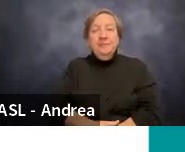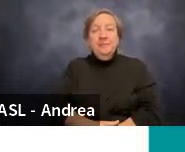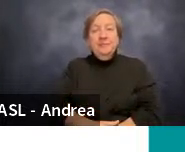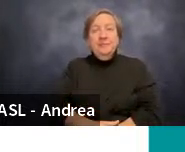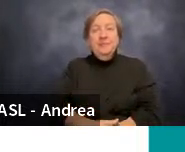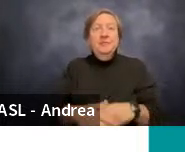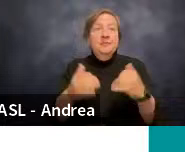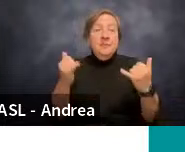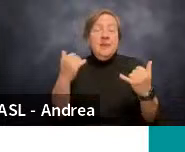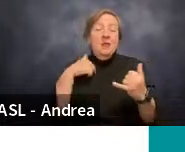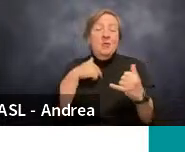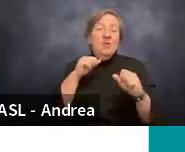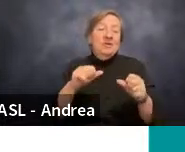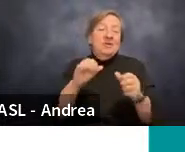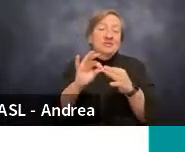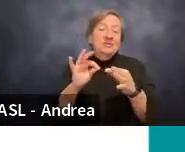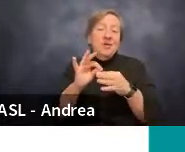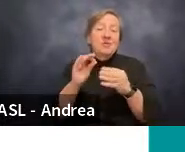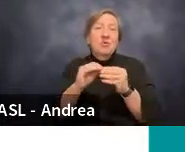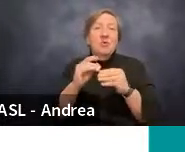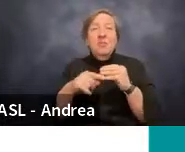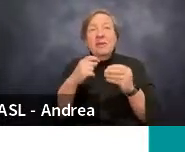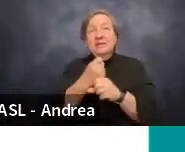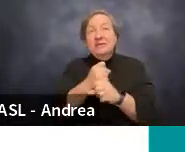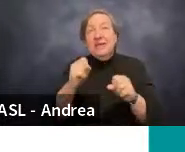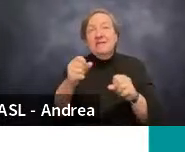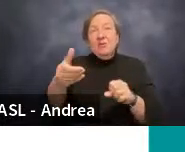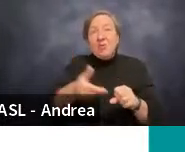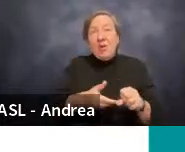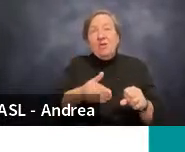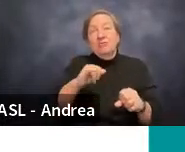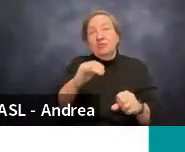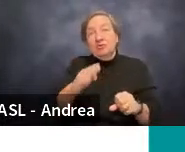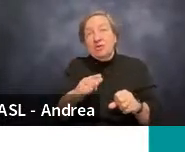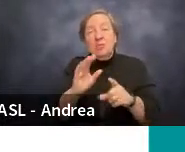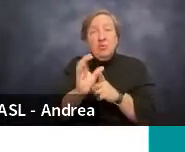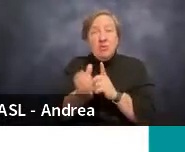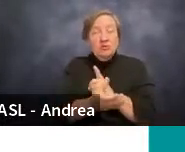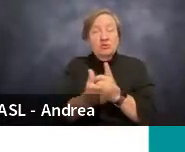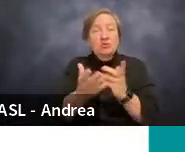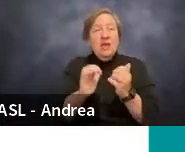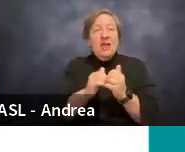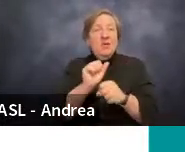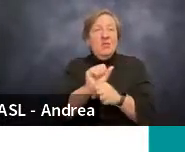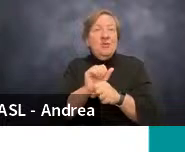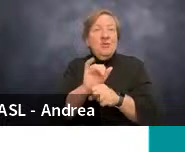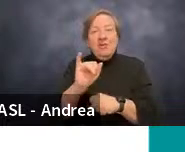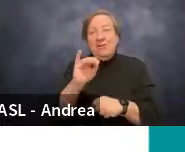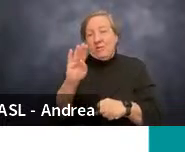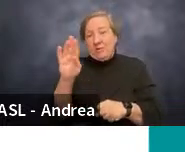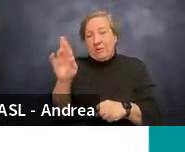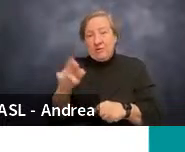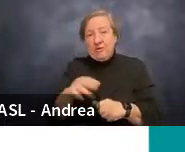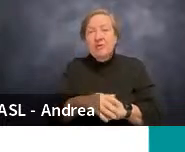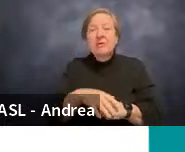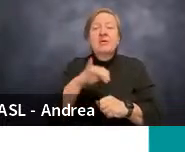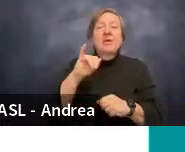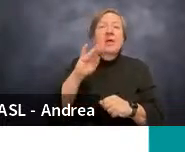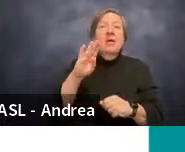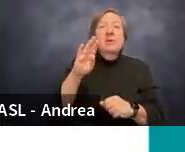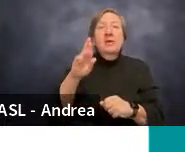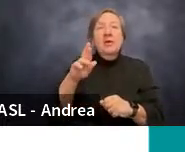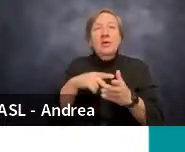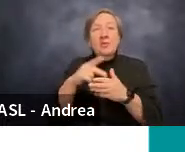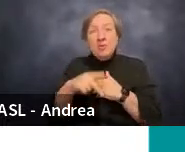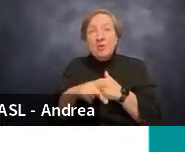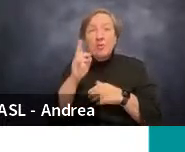Now we can talk a little bit more about the safe and welcoming job site culture and what that means within the IBR. The IBR program will